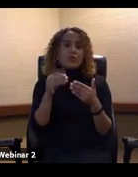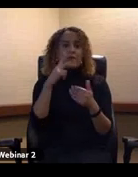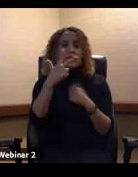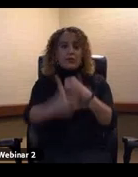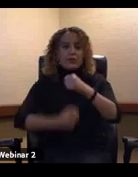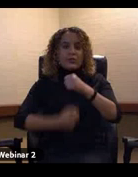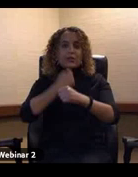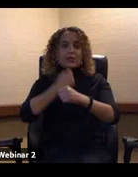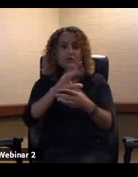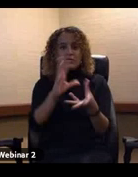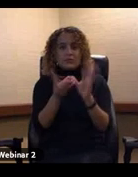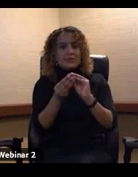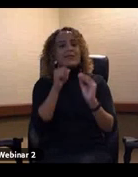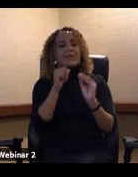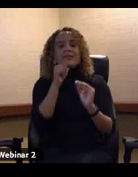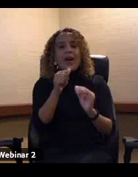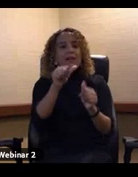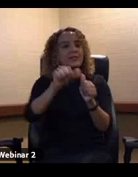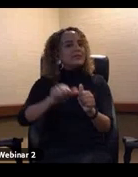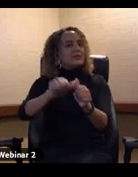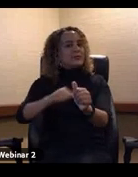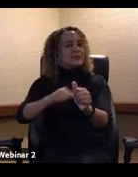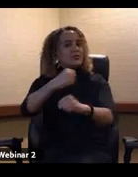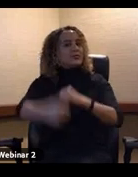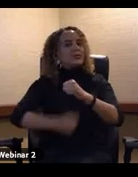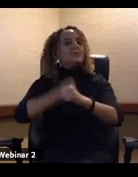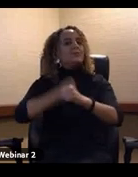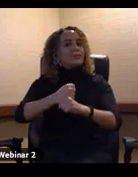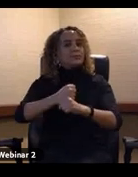3-year period, not per year.